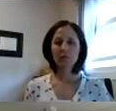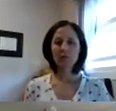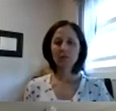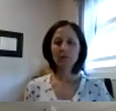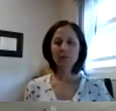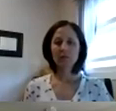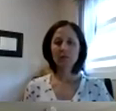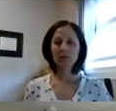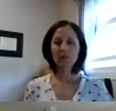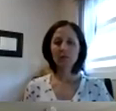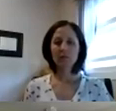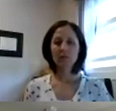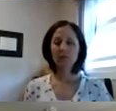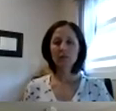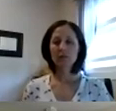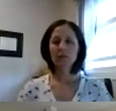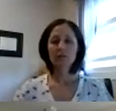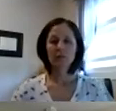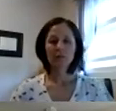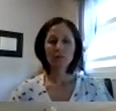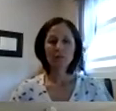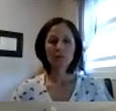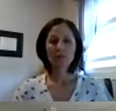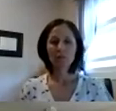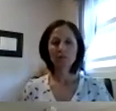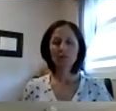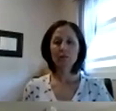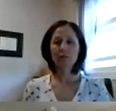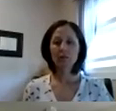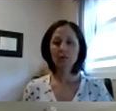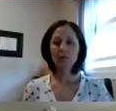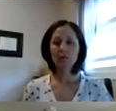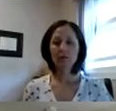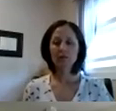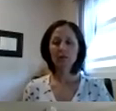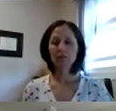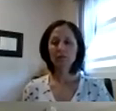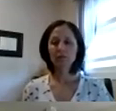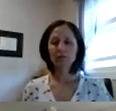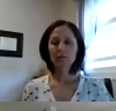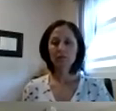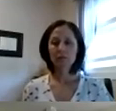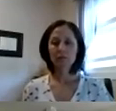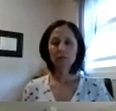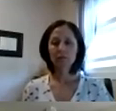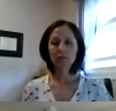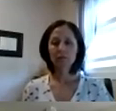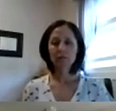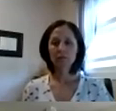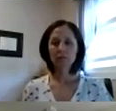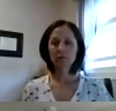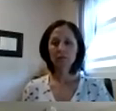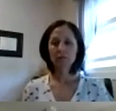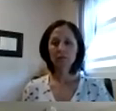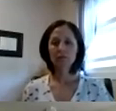for this funding that organizations may apply for. Its intent is to help secure jobs, whether